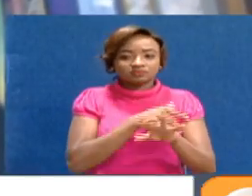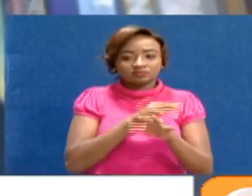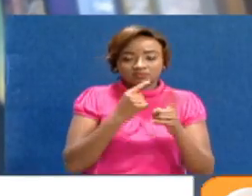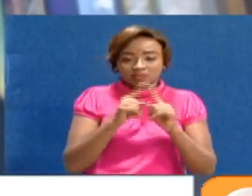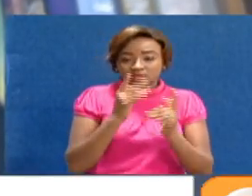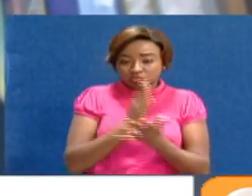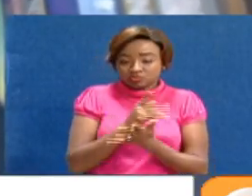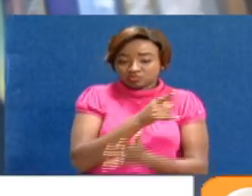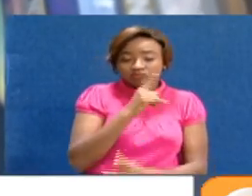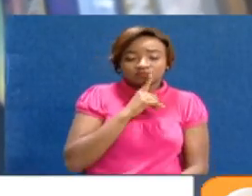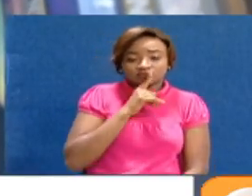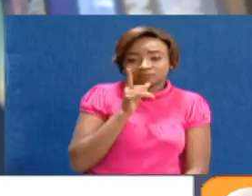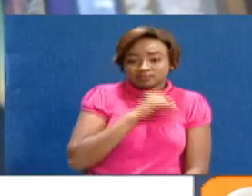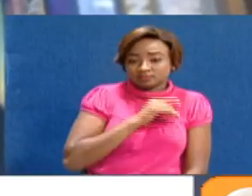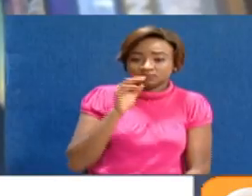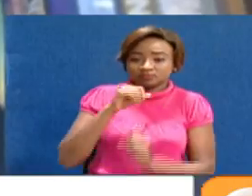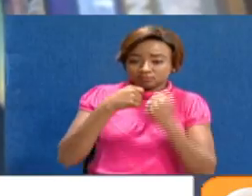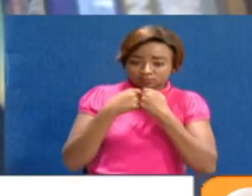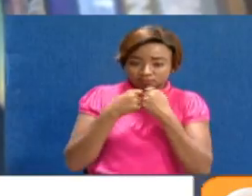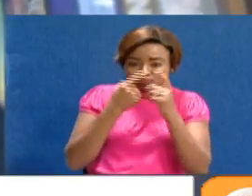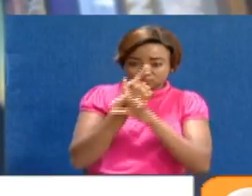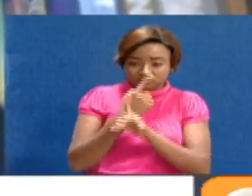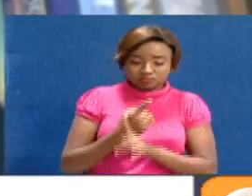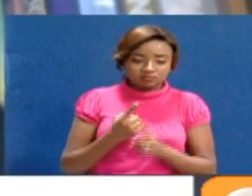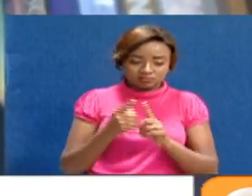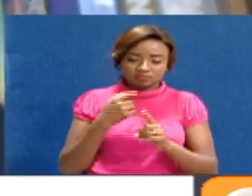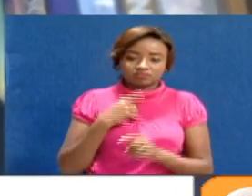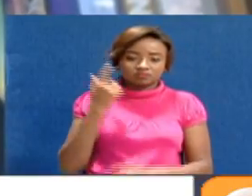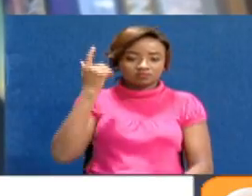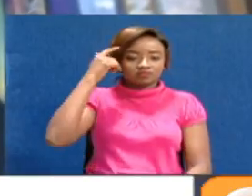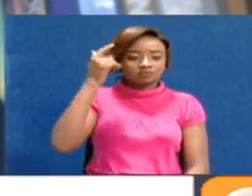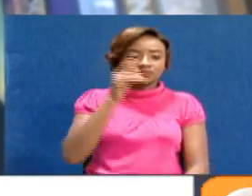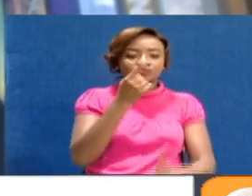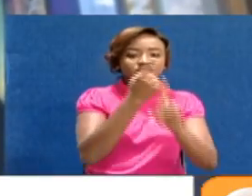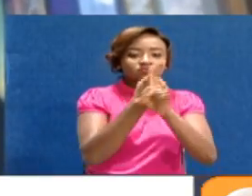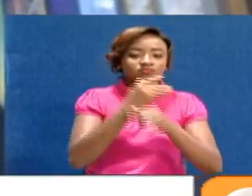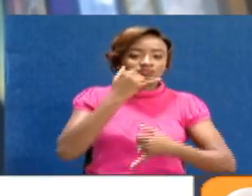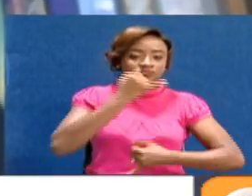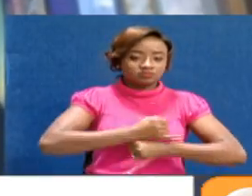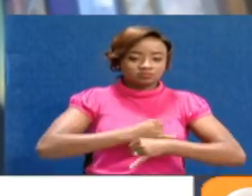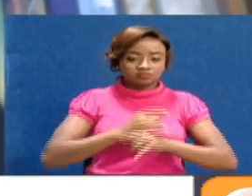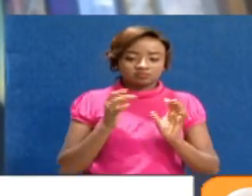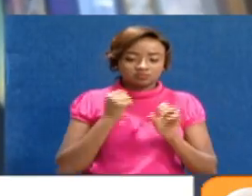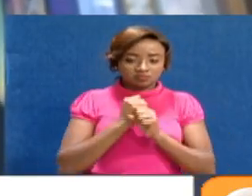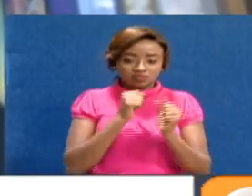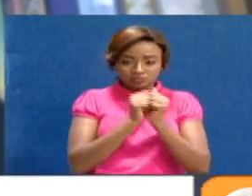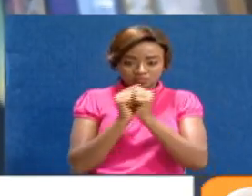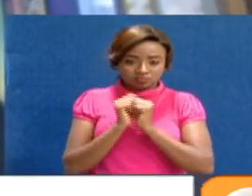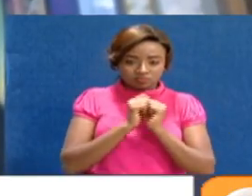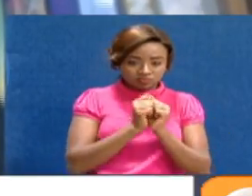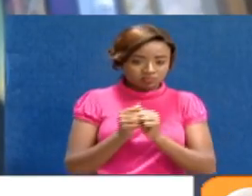those challenges, but I think it's time that our institutions, which are responsible, just come together. I know that there are various efforts to bring together